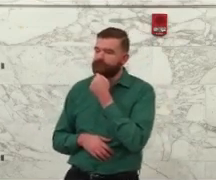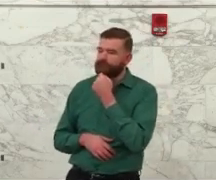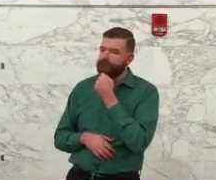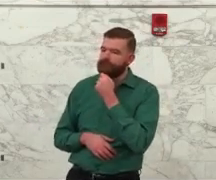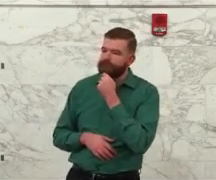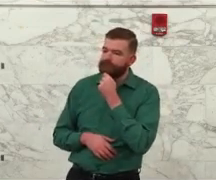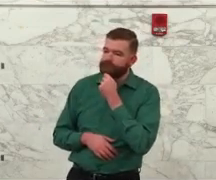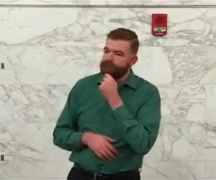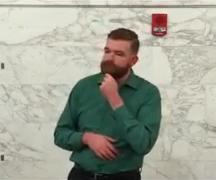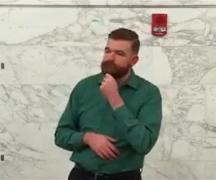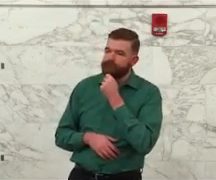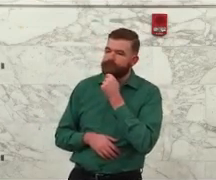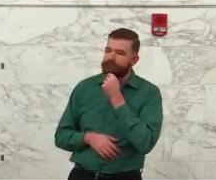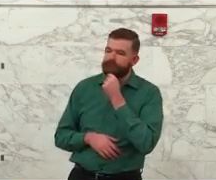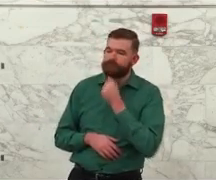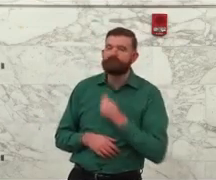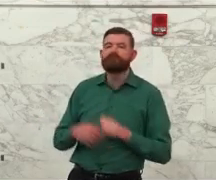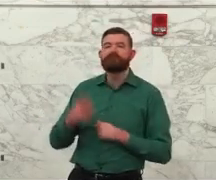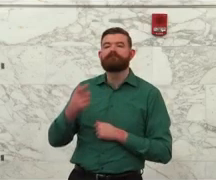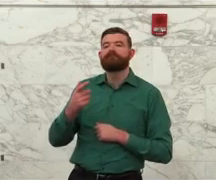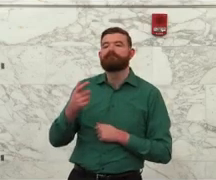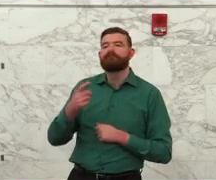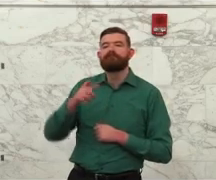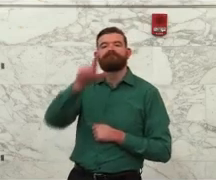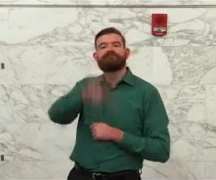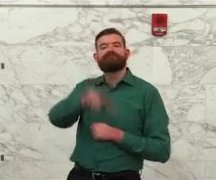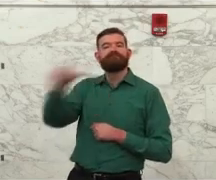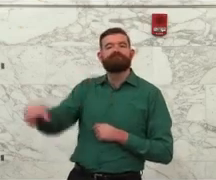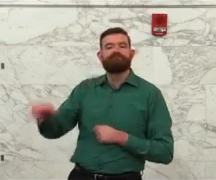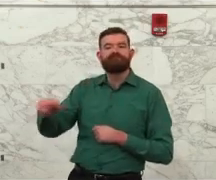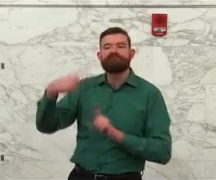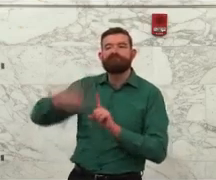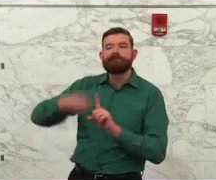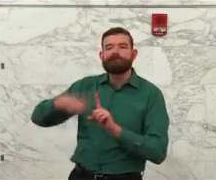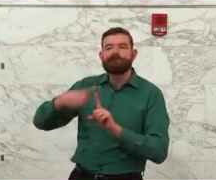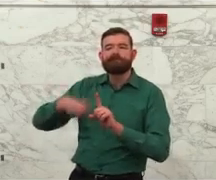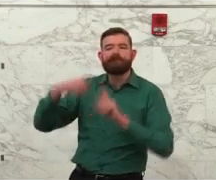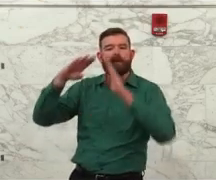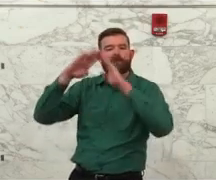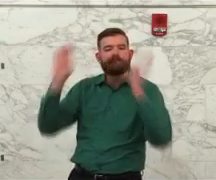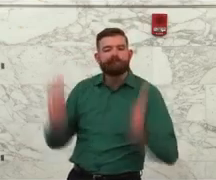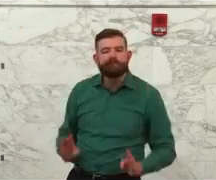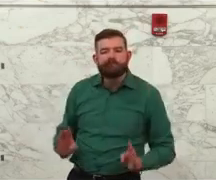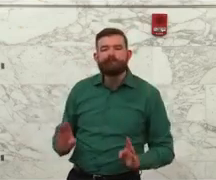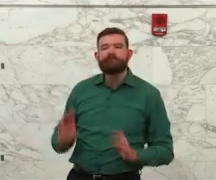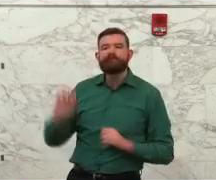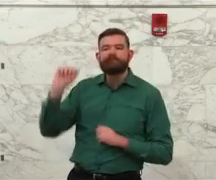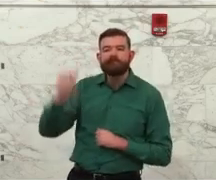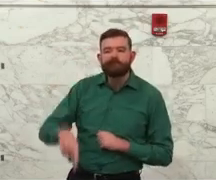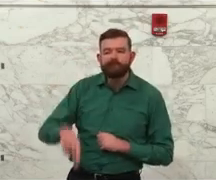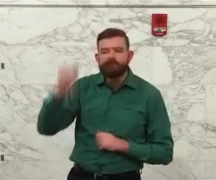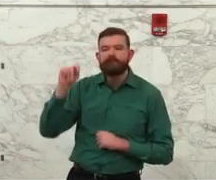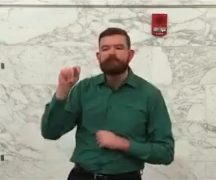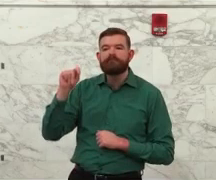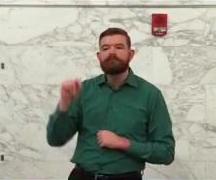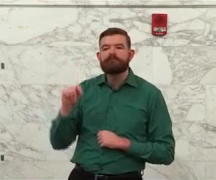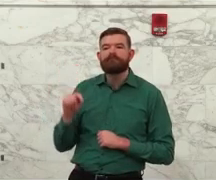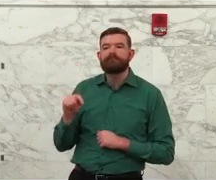on what, what would you tell a family who has enough money to pay the rent but nothing more? Yeah.